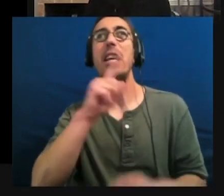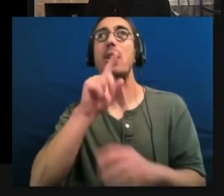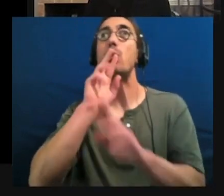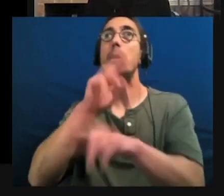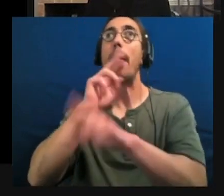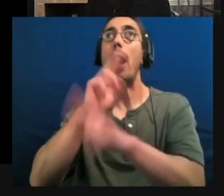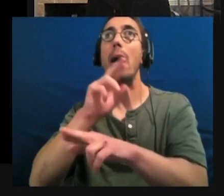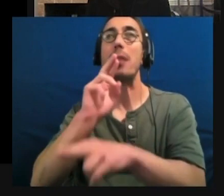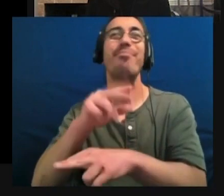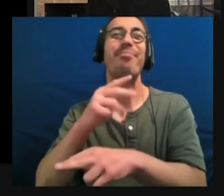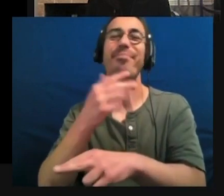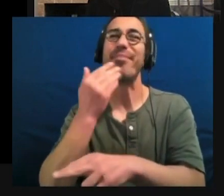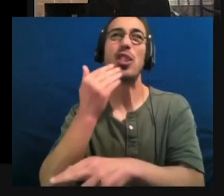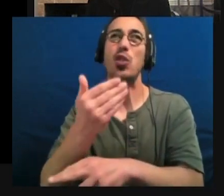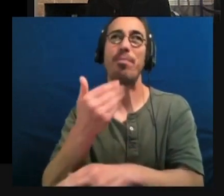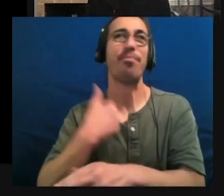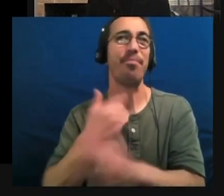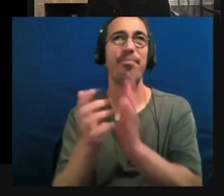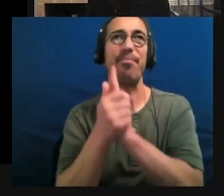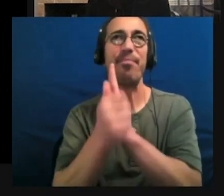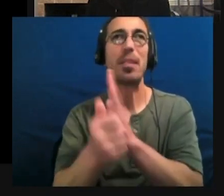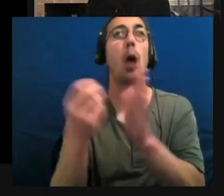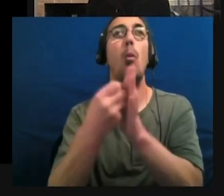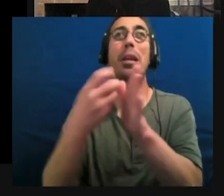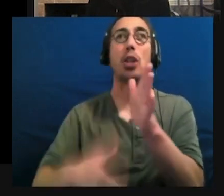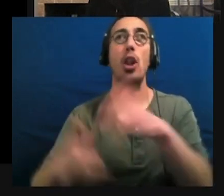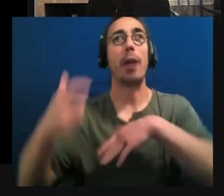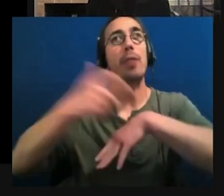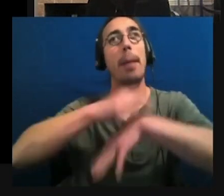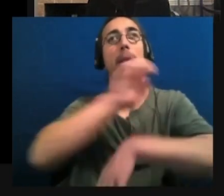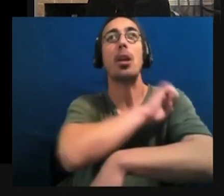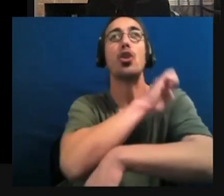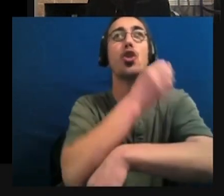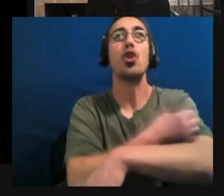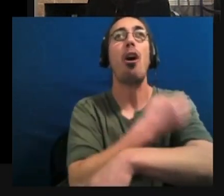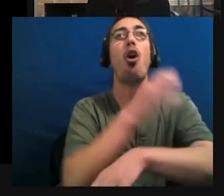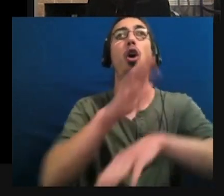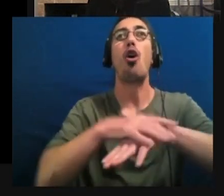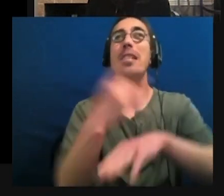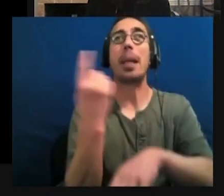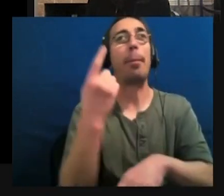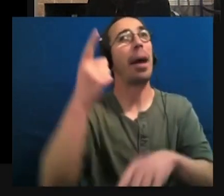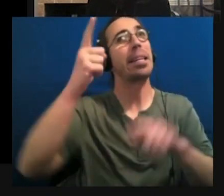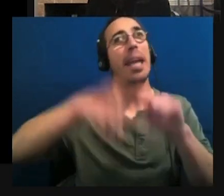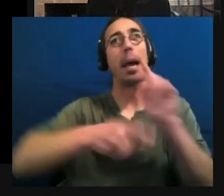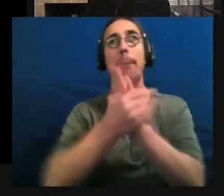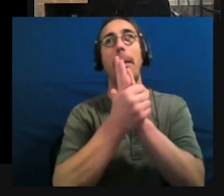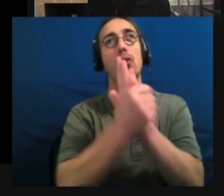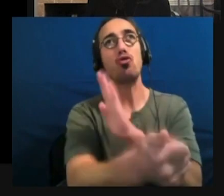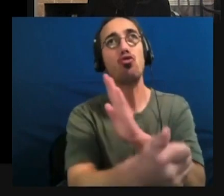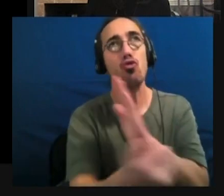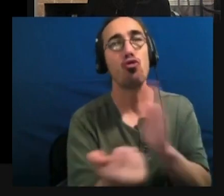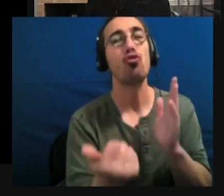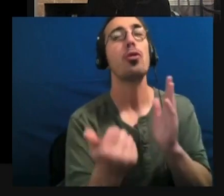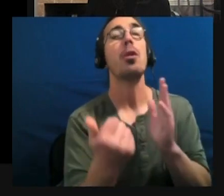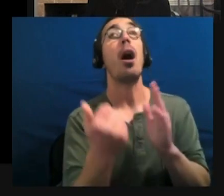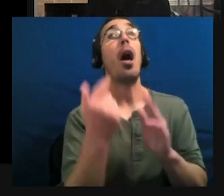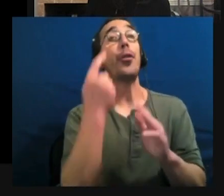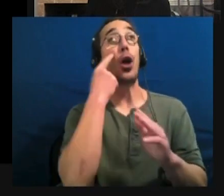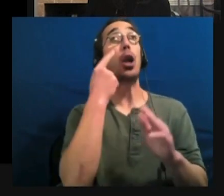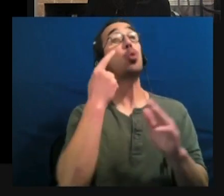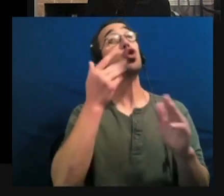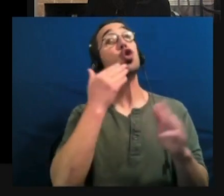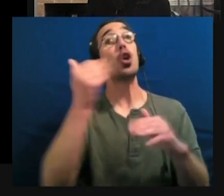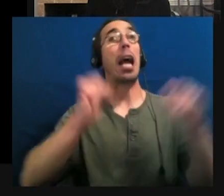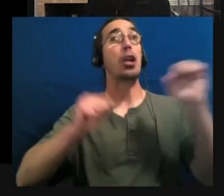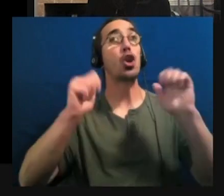pretending. I wasted a lot of time and energy on something I can't even master. I thought I was a great actor, only to find